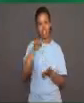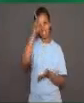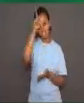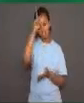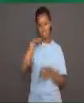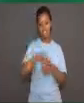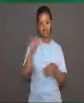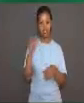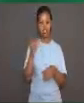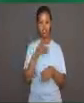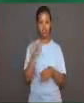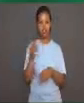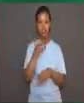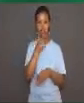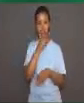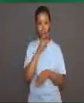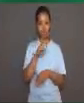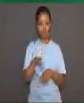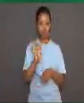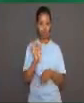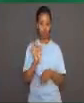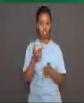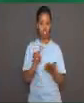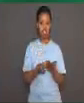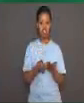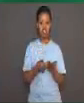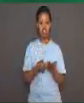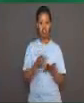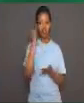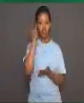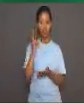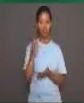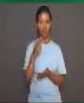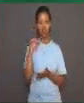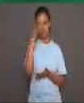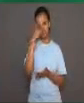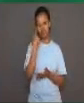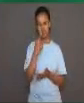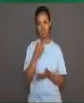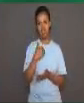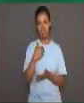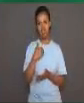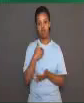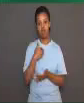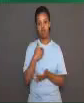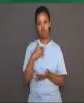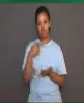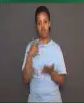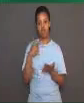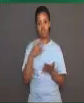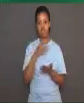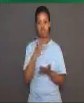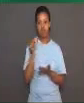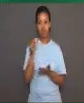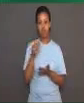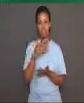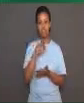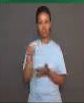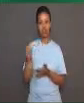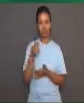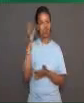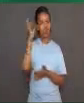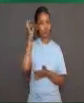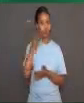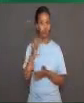are often tall and have a narrow-shaped head. Typically, they have light hair and skin